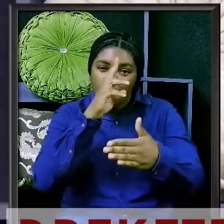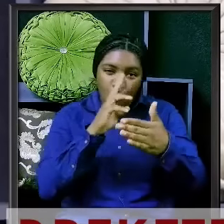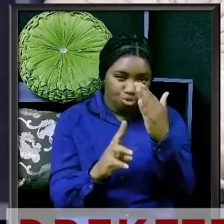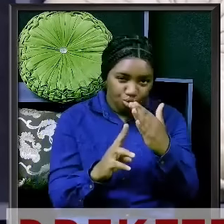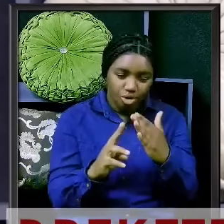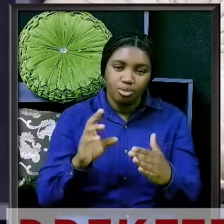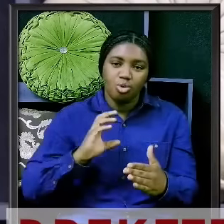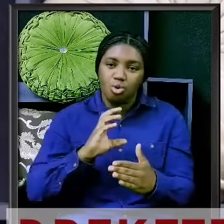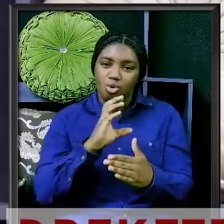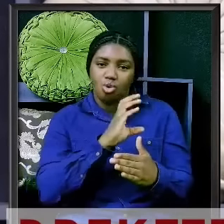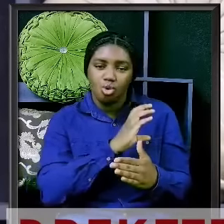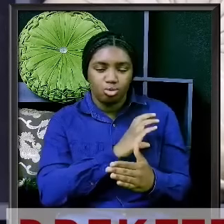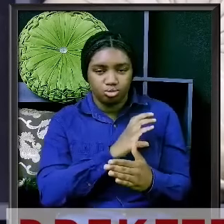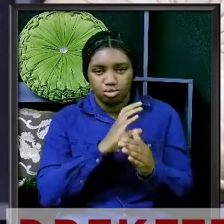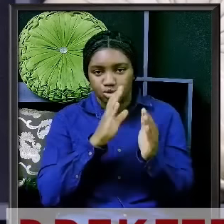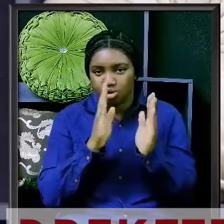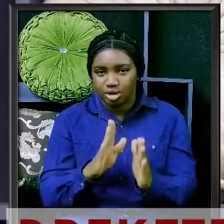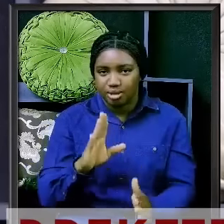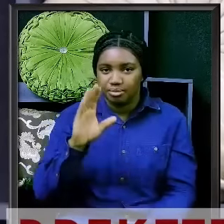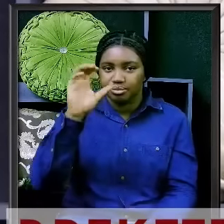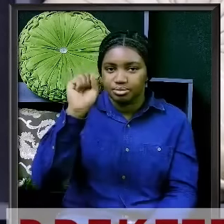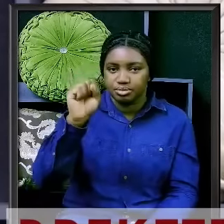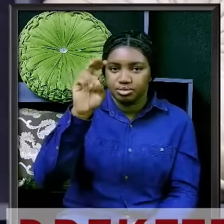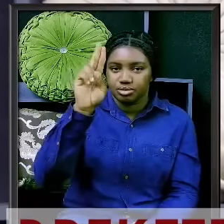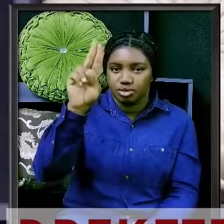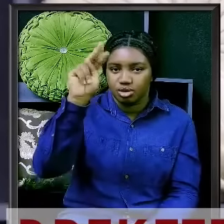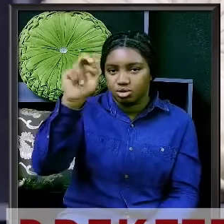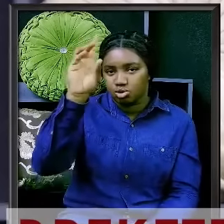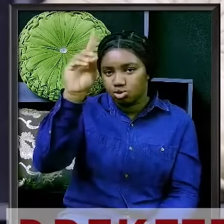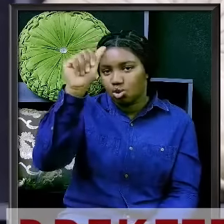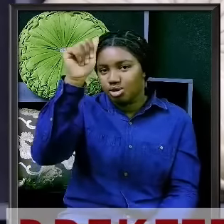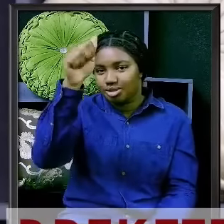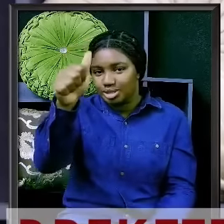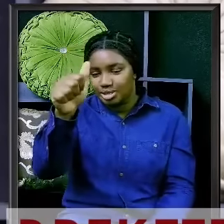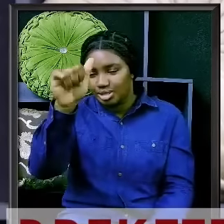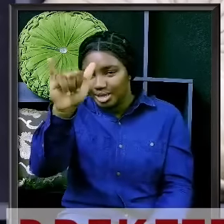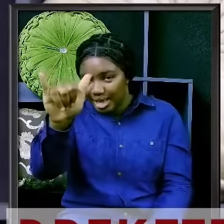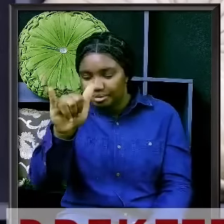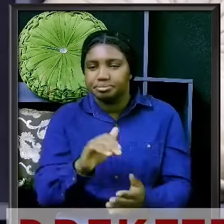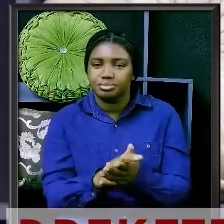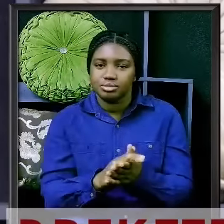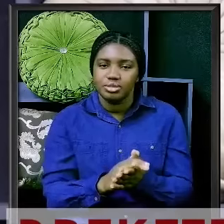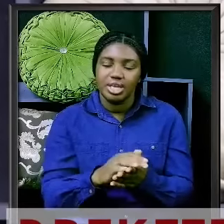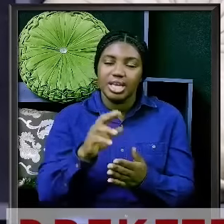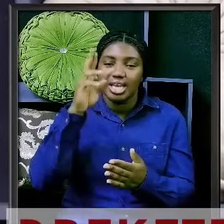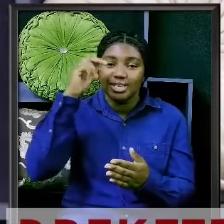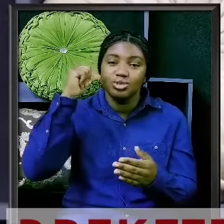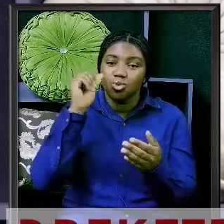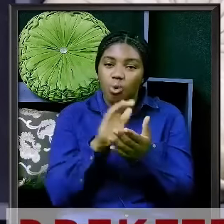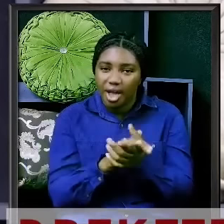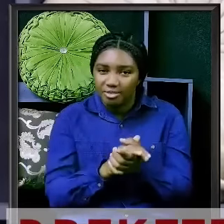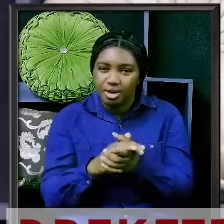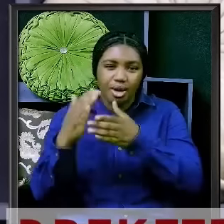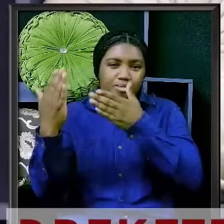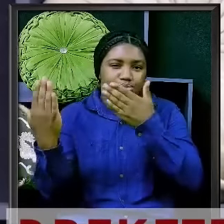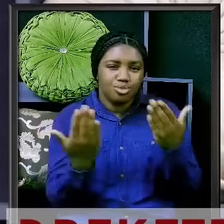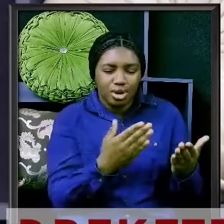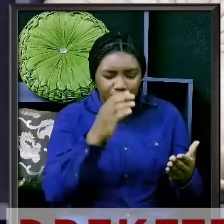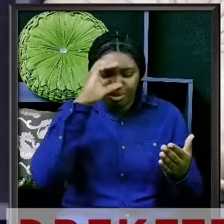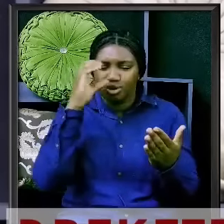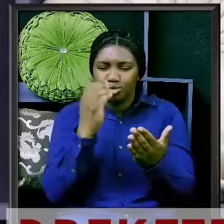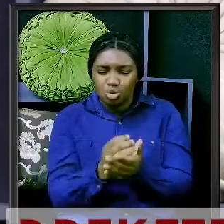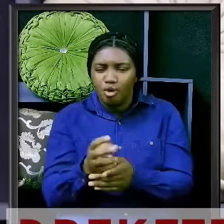Commissioner Sunday Inyima. Okay. In wife carry pictures